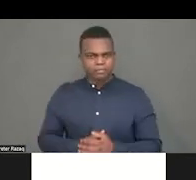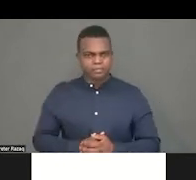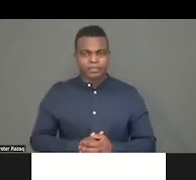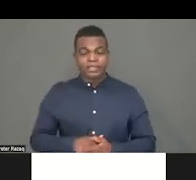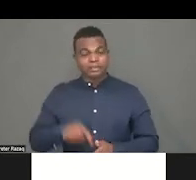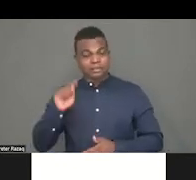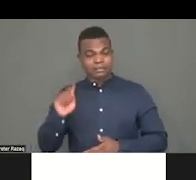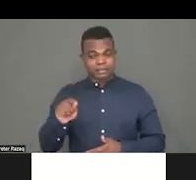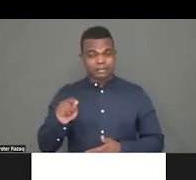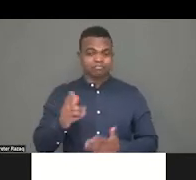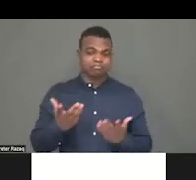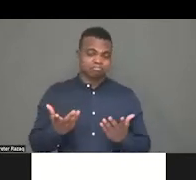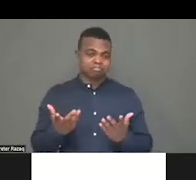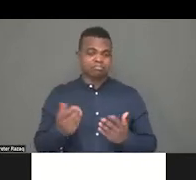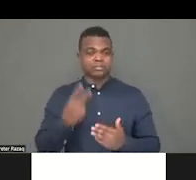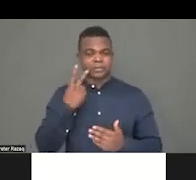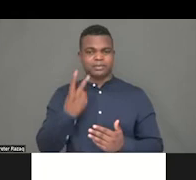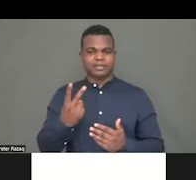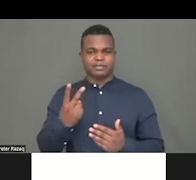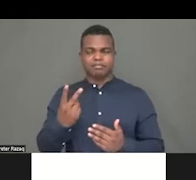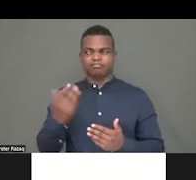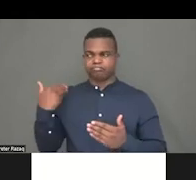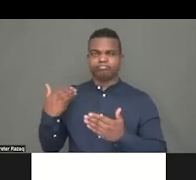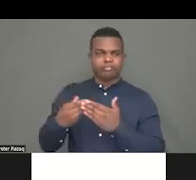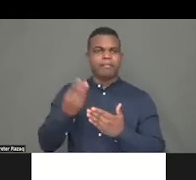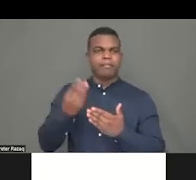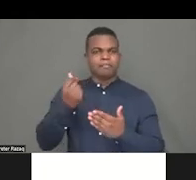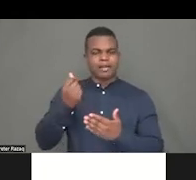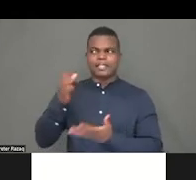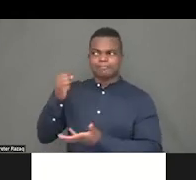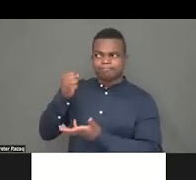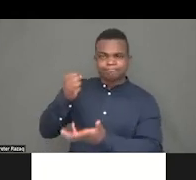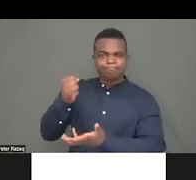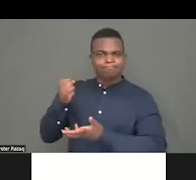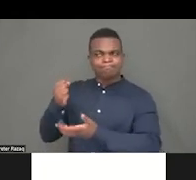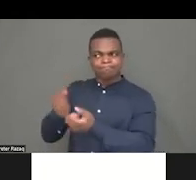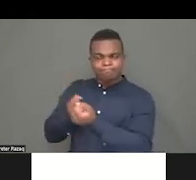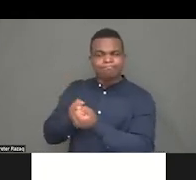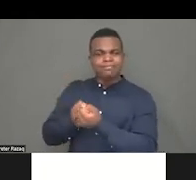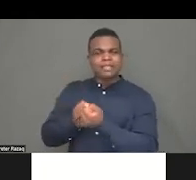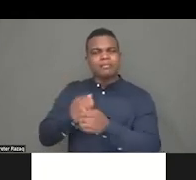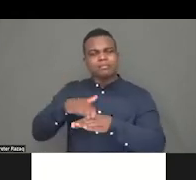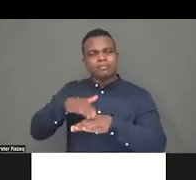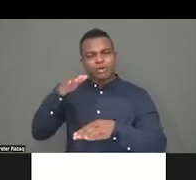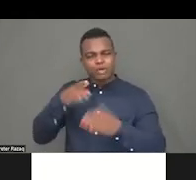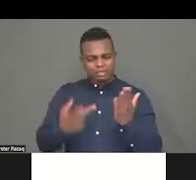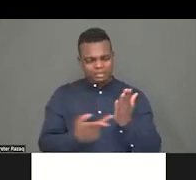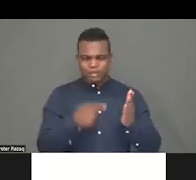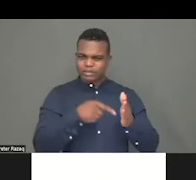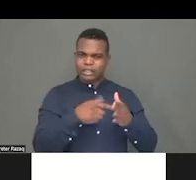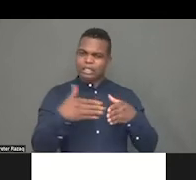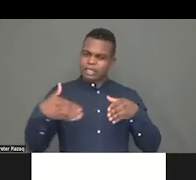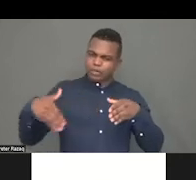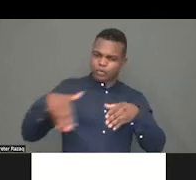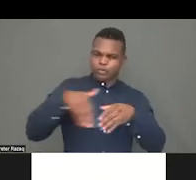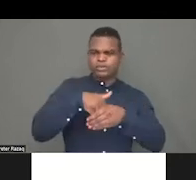of service, that service mainly based on, of course, again, in our real context on